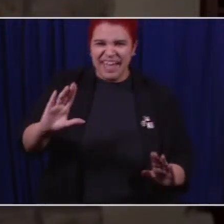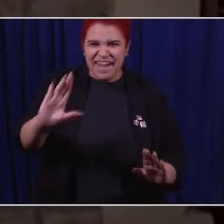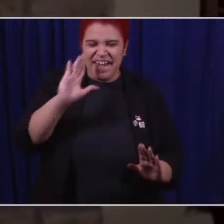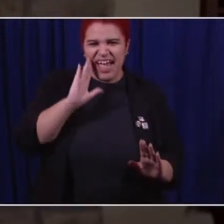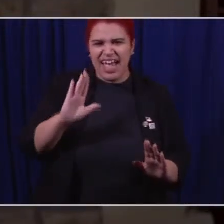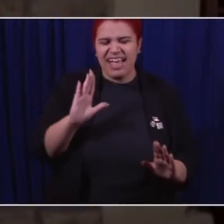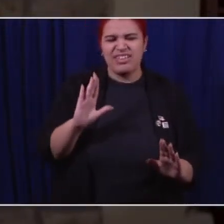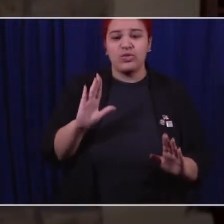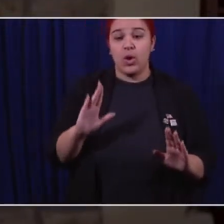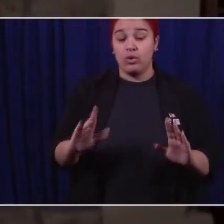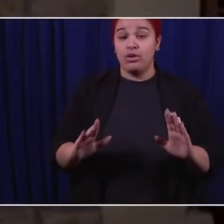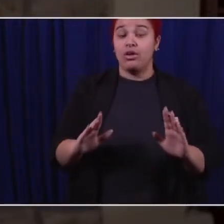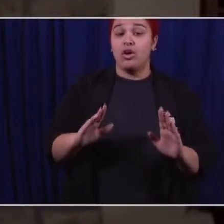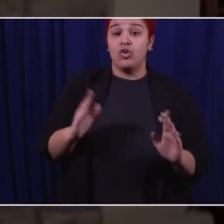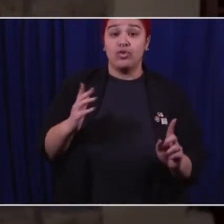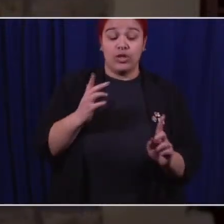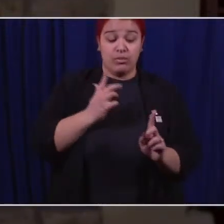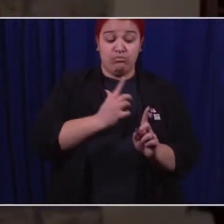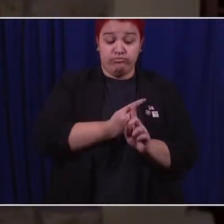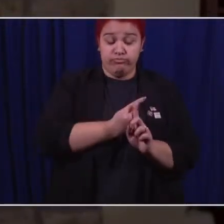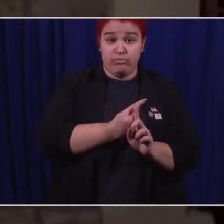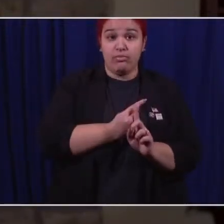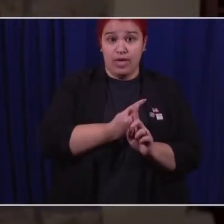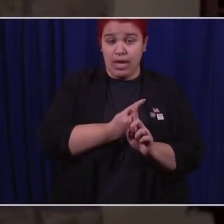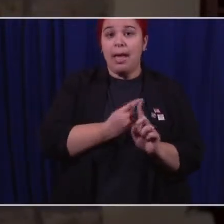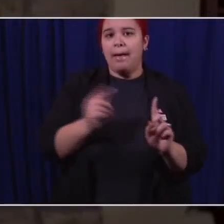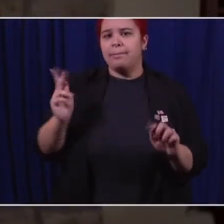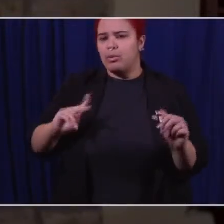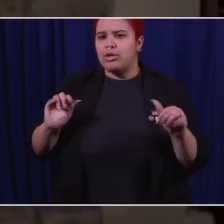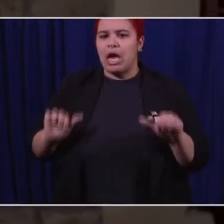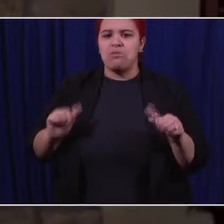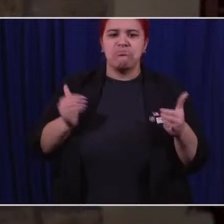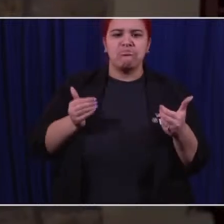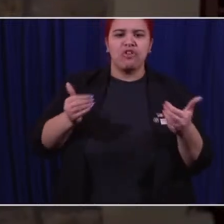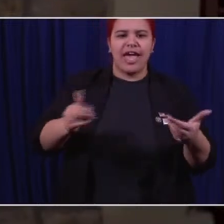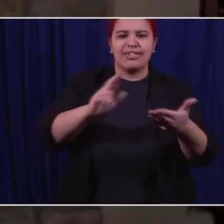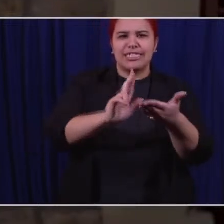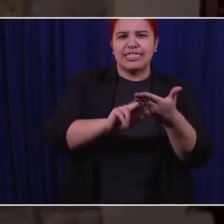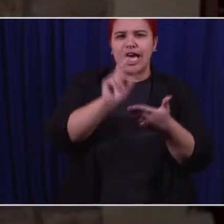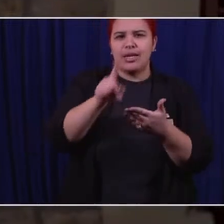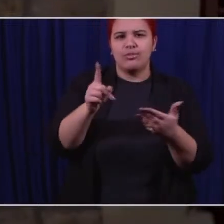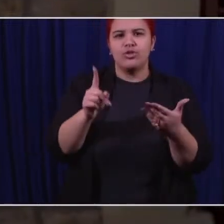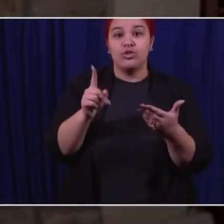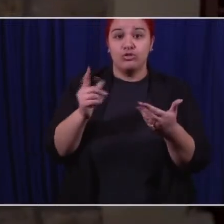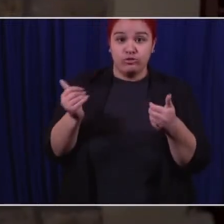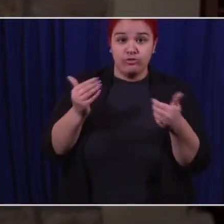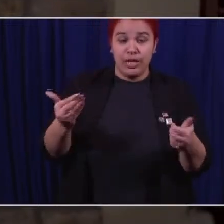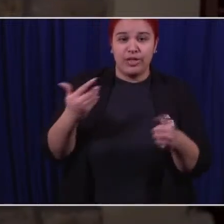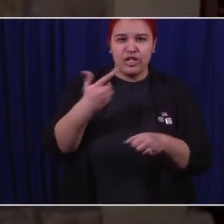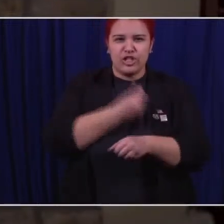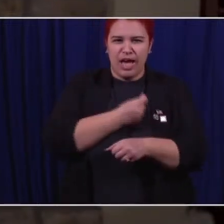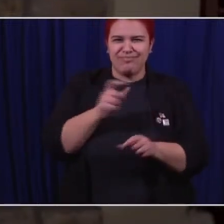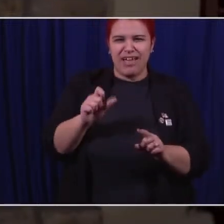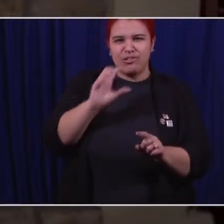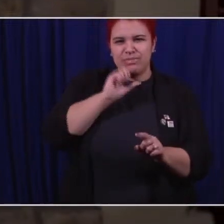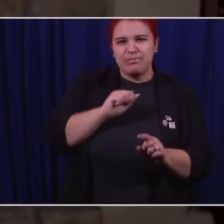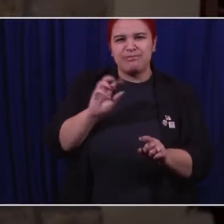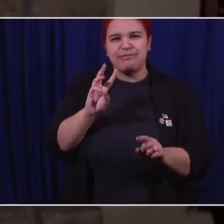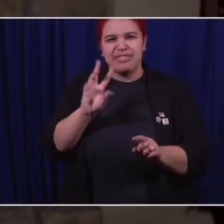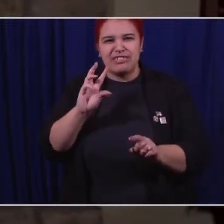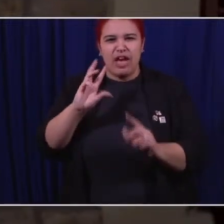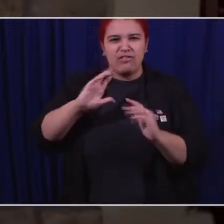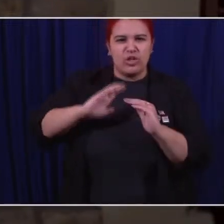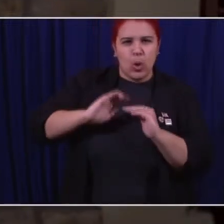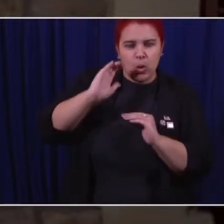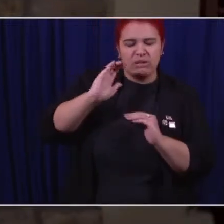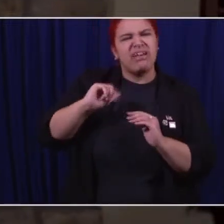to register for the 65 and older group has been a little confusing. A lot of people have called and emailed us for individuals